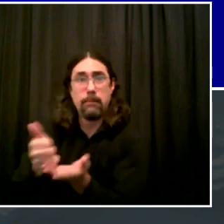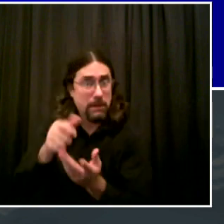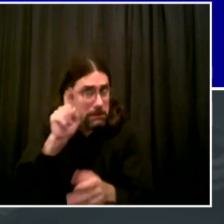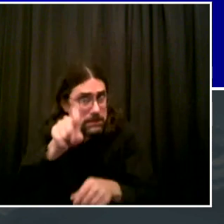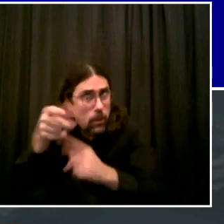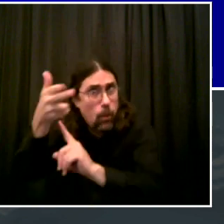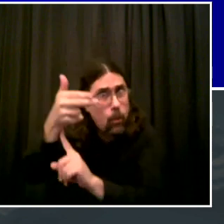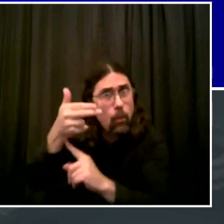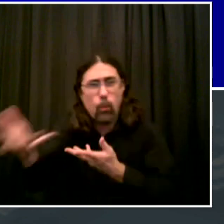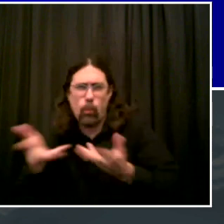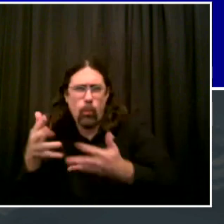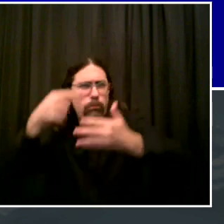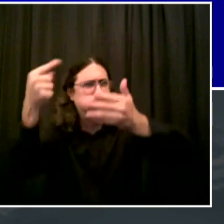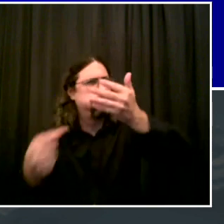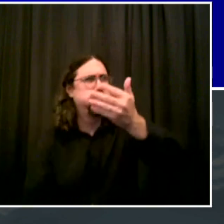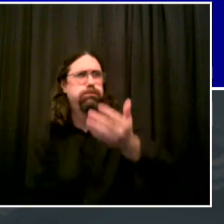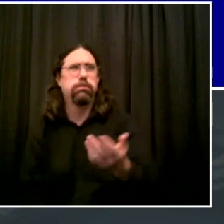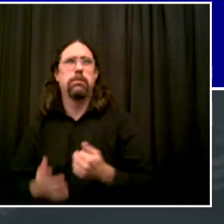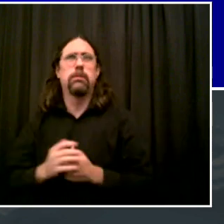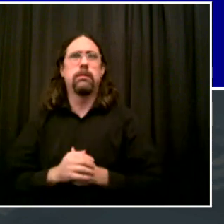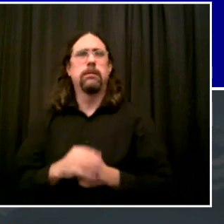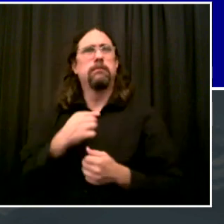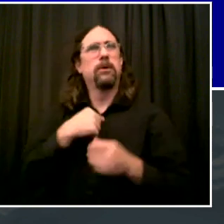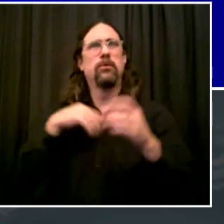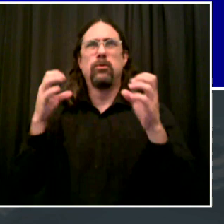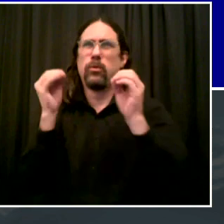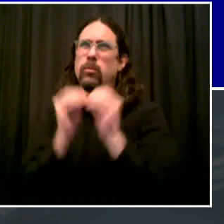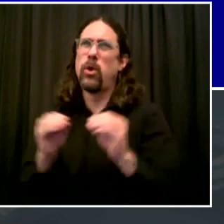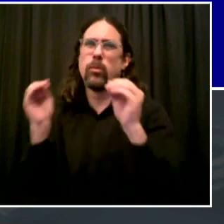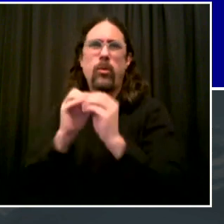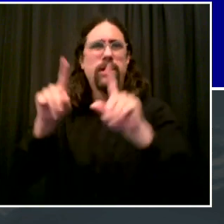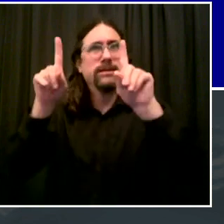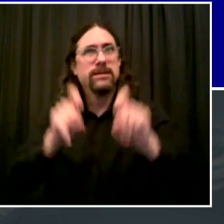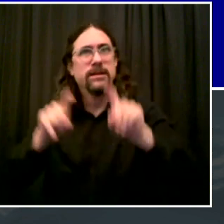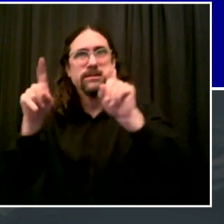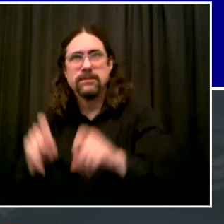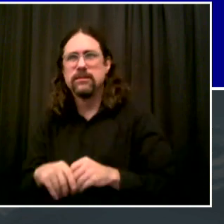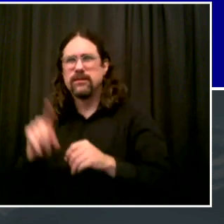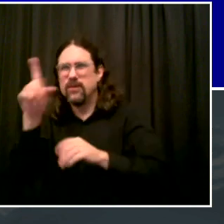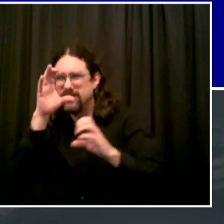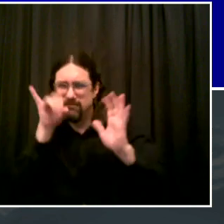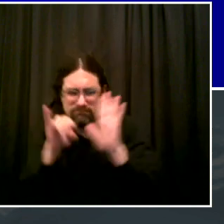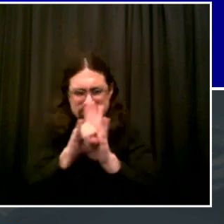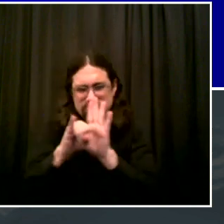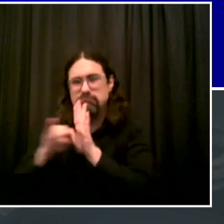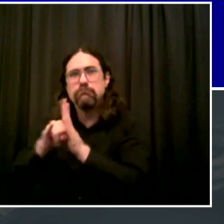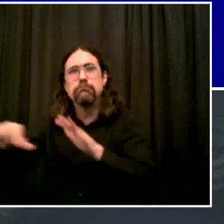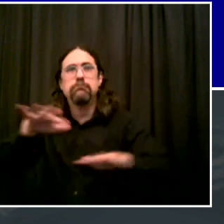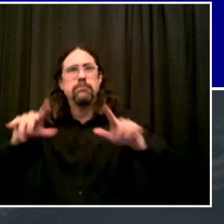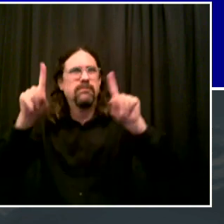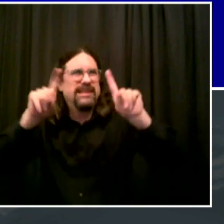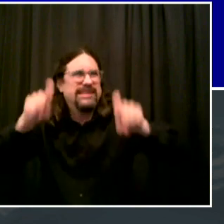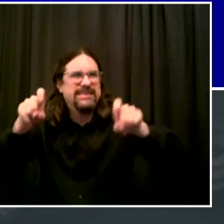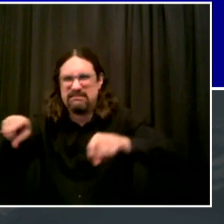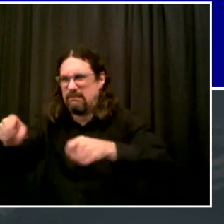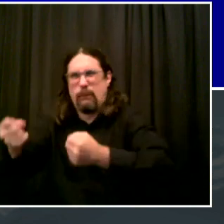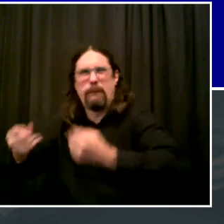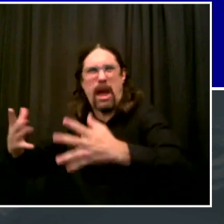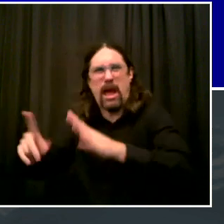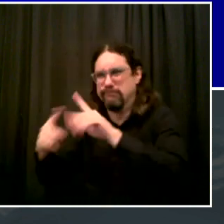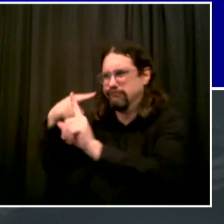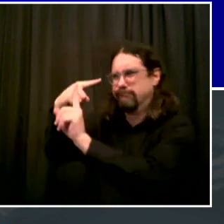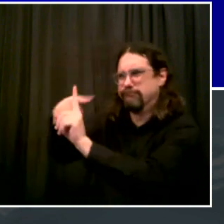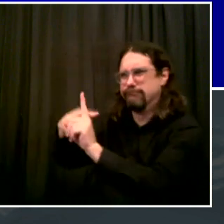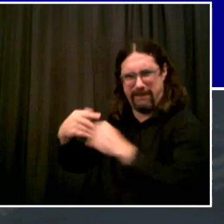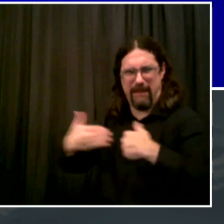how we can prevent the resurgence of COVID and protect the most vulnerable. This is an urgent mission as we see how the virus is raging